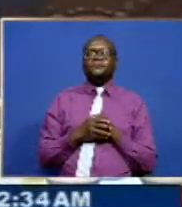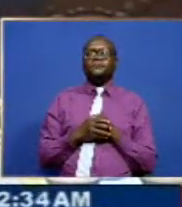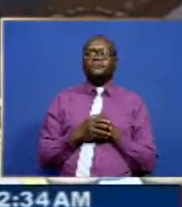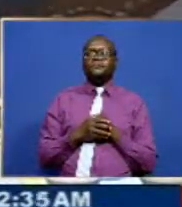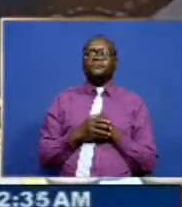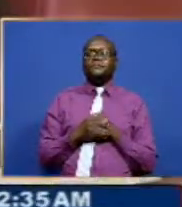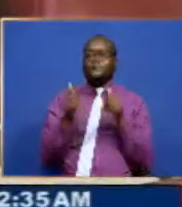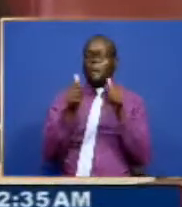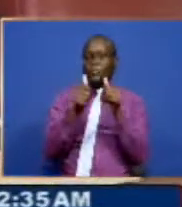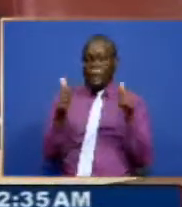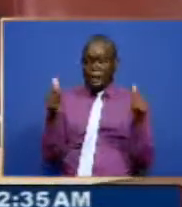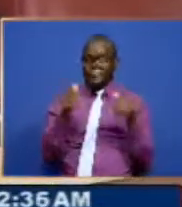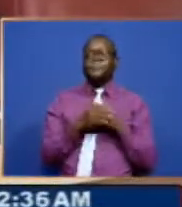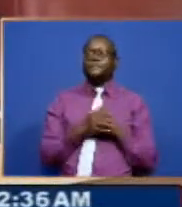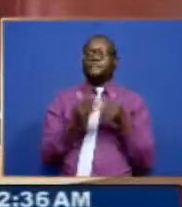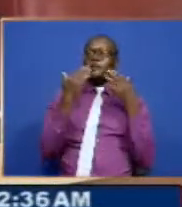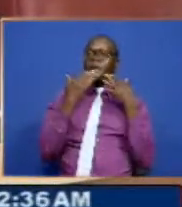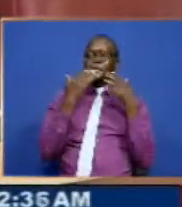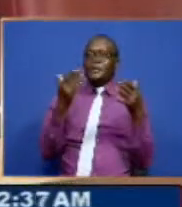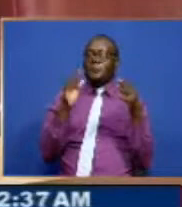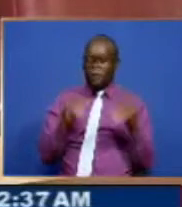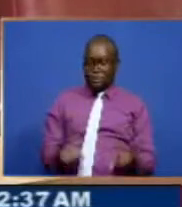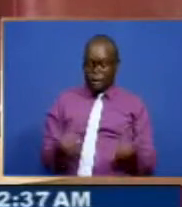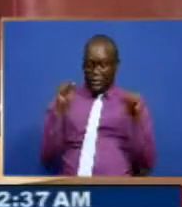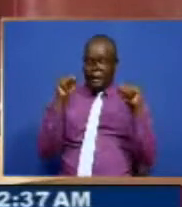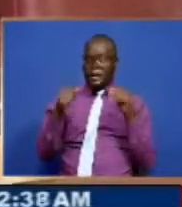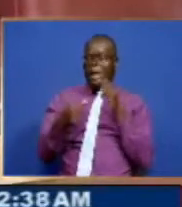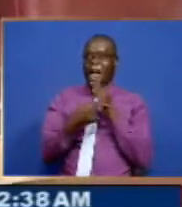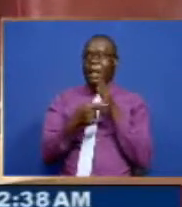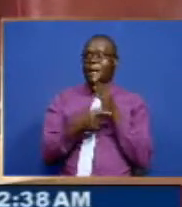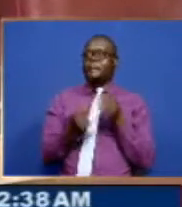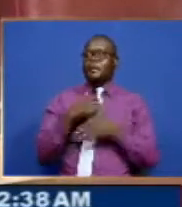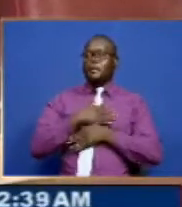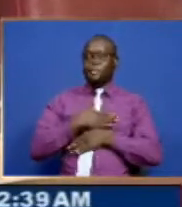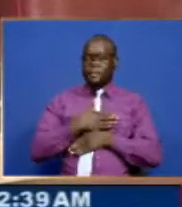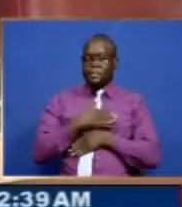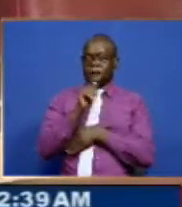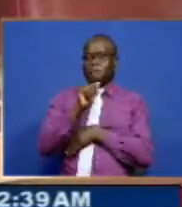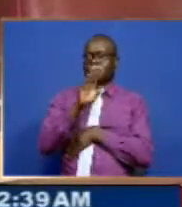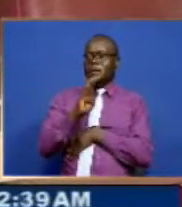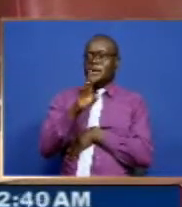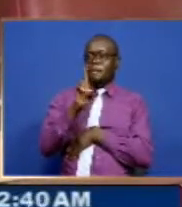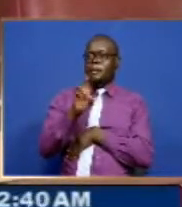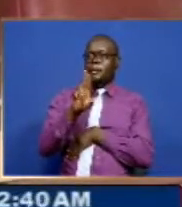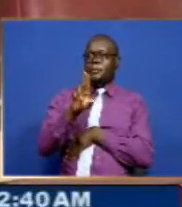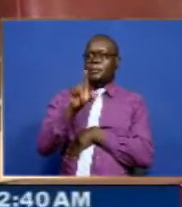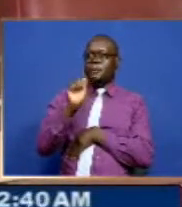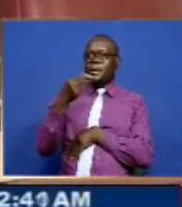Chair. And thank you, Chair. My name is Honorable Abdullahi Chair.